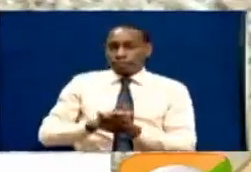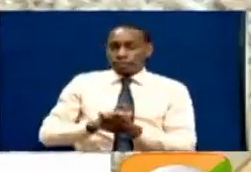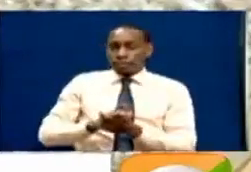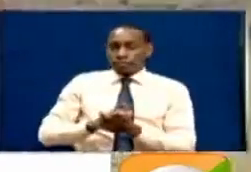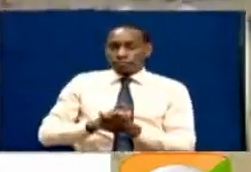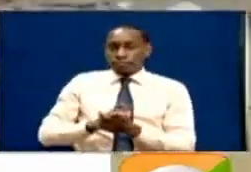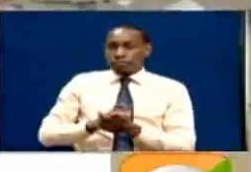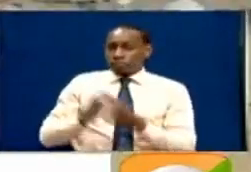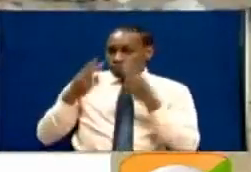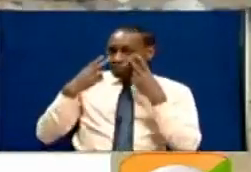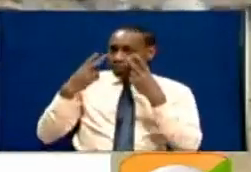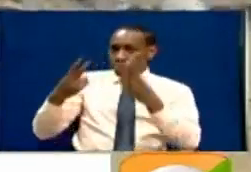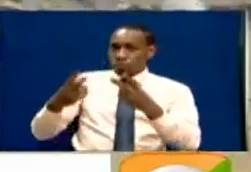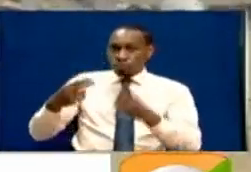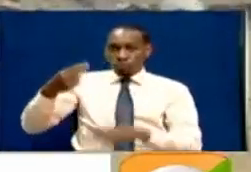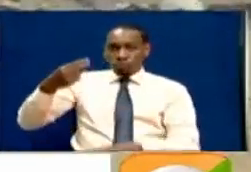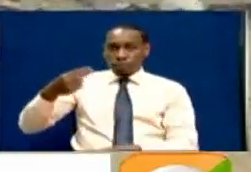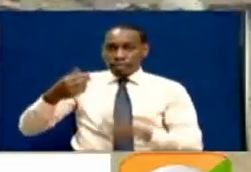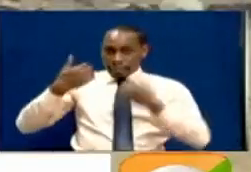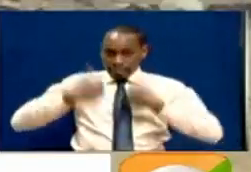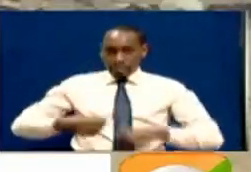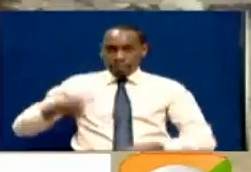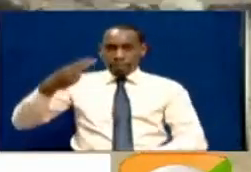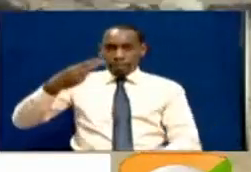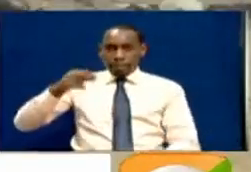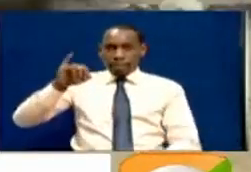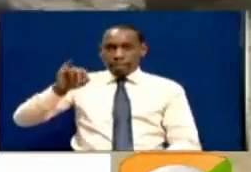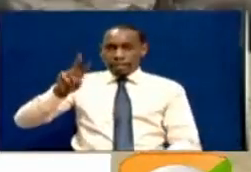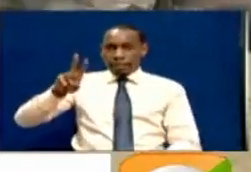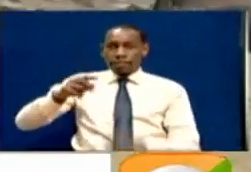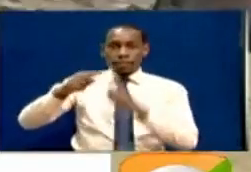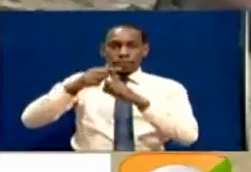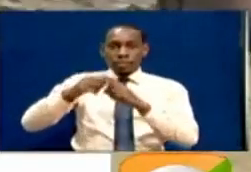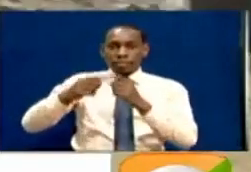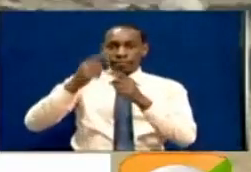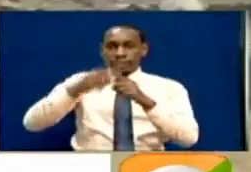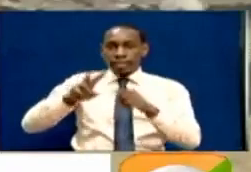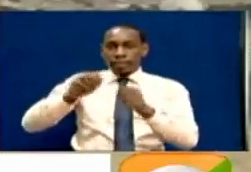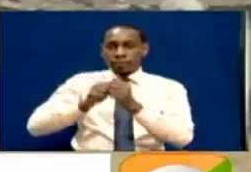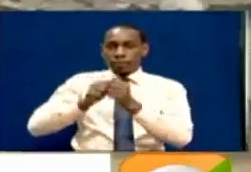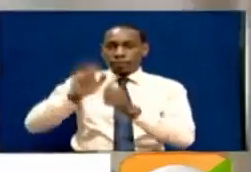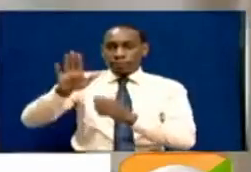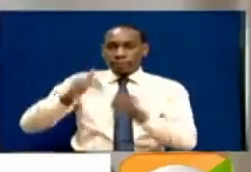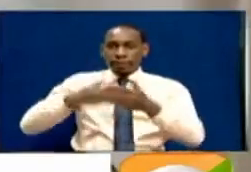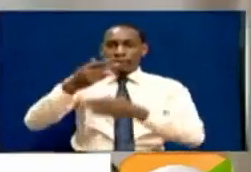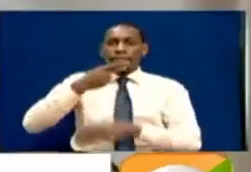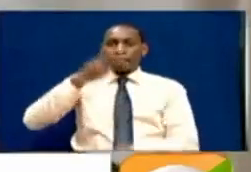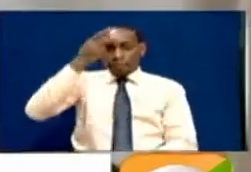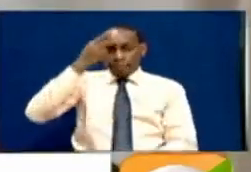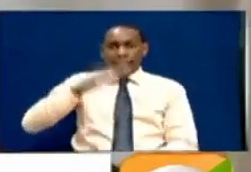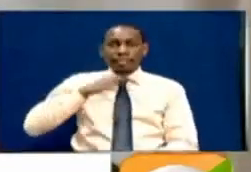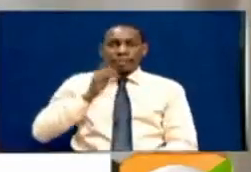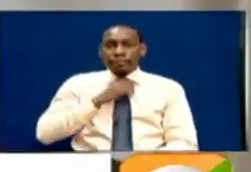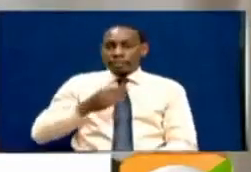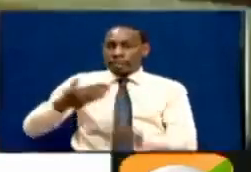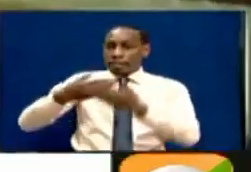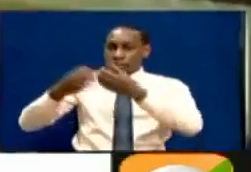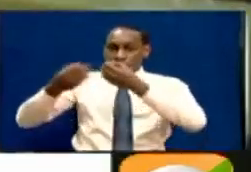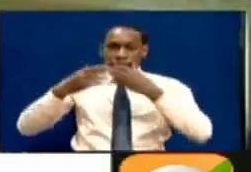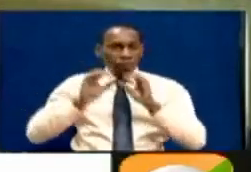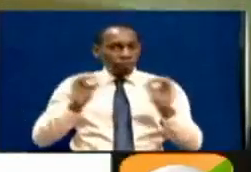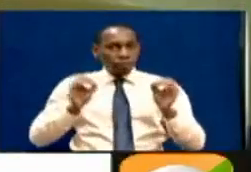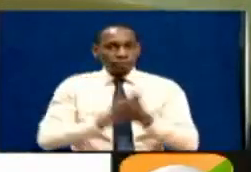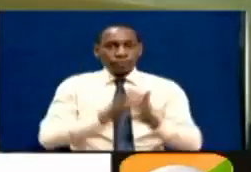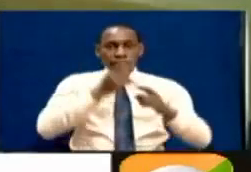HIV positive in 2005. That's after my parents died long ago. Of course, they didn't tell me that I was HIV